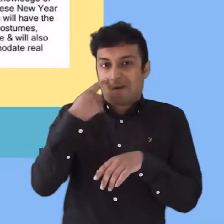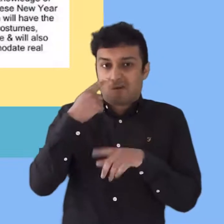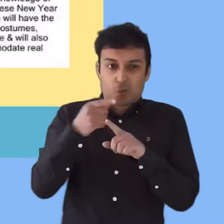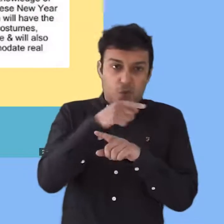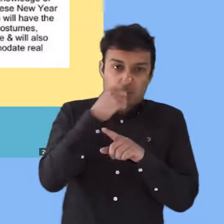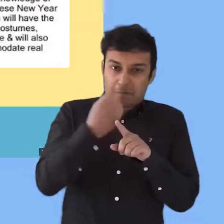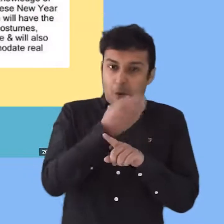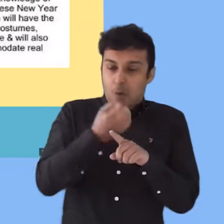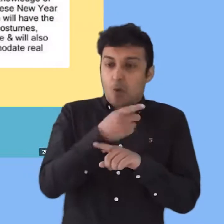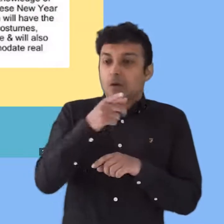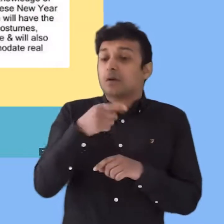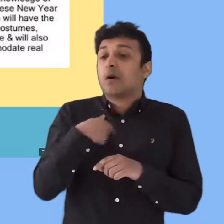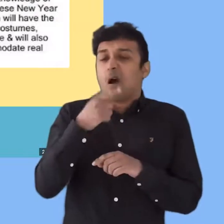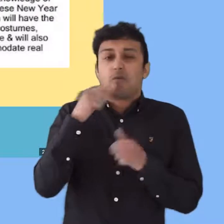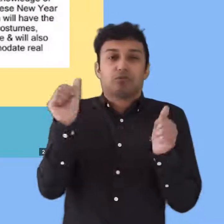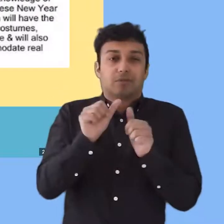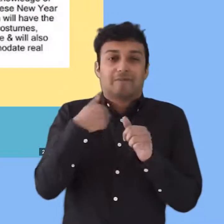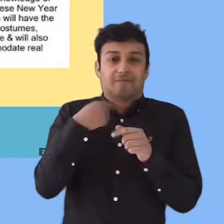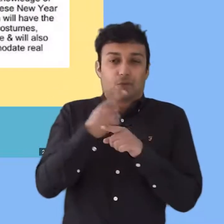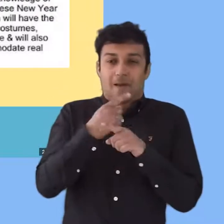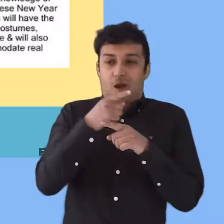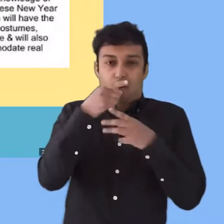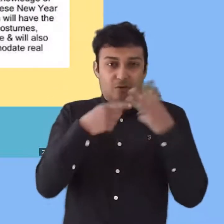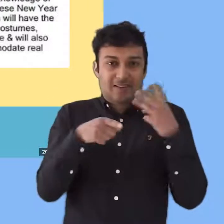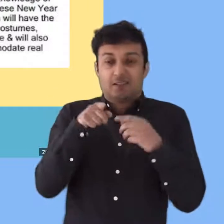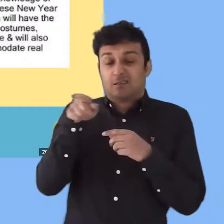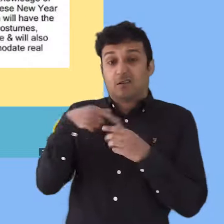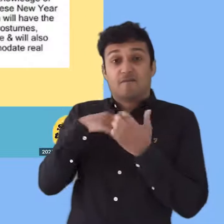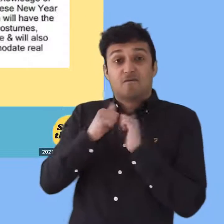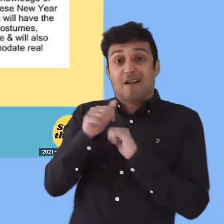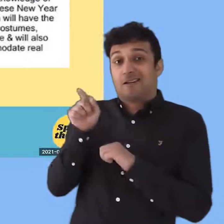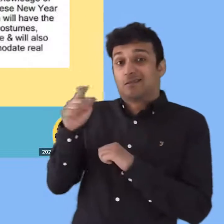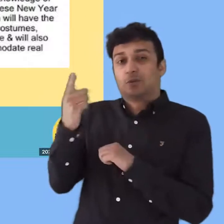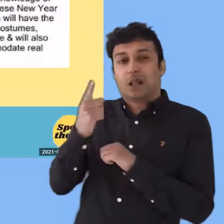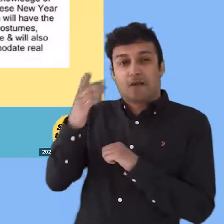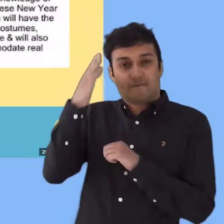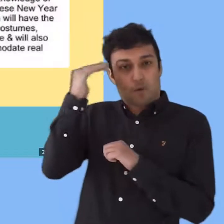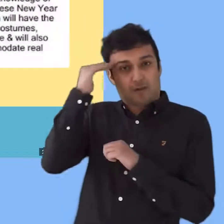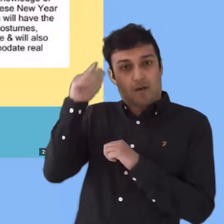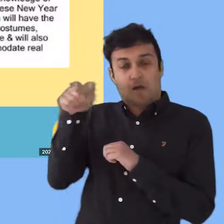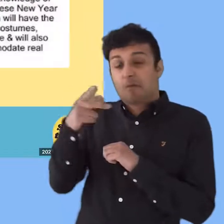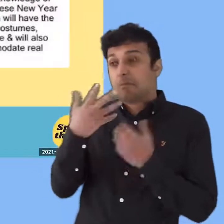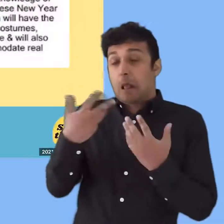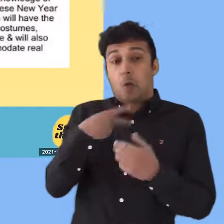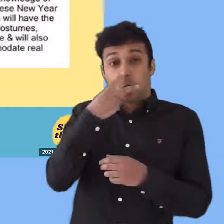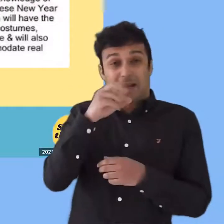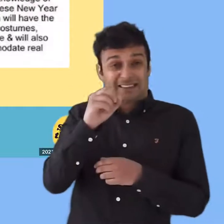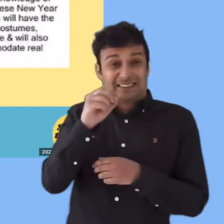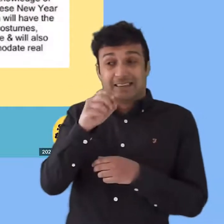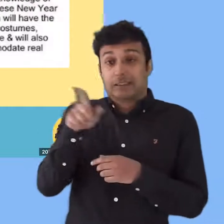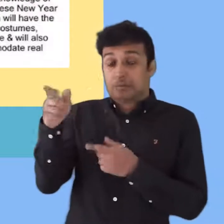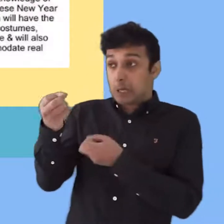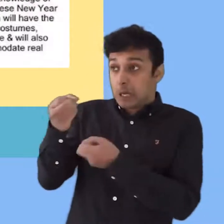the one at the top, actually, I'll talk about this briefly. This is a friend of mine. She is Korean and she's in her 20s now, but she told me